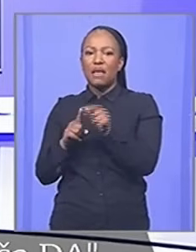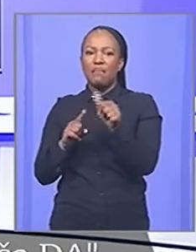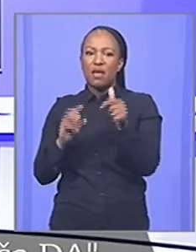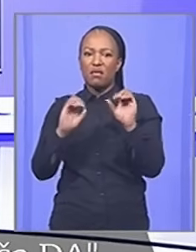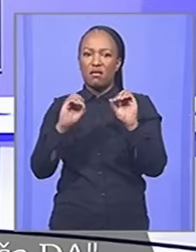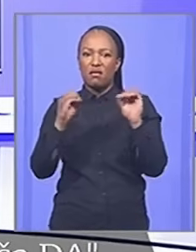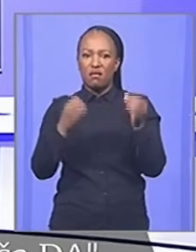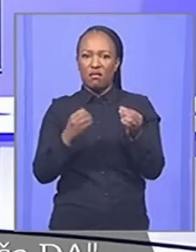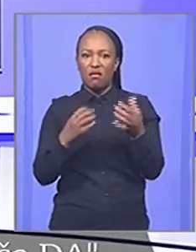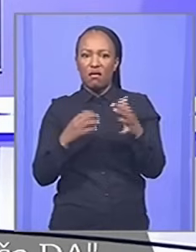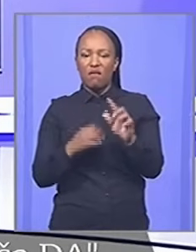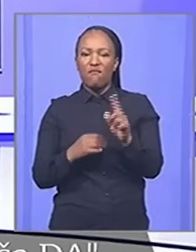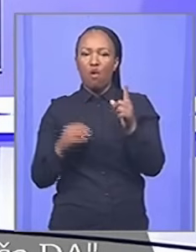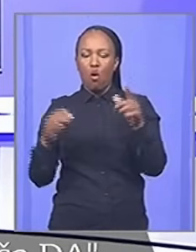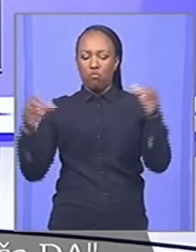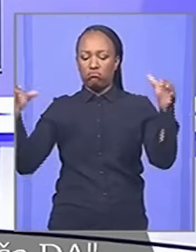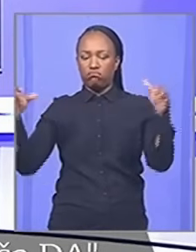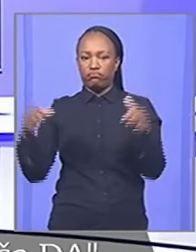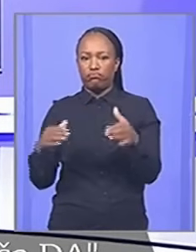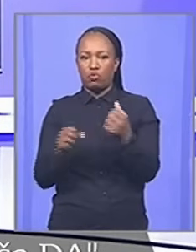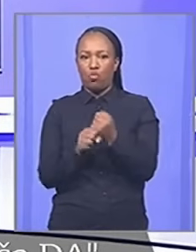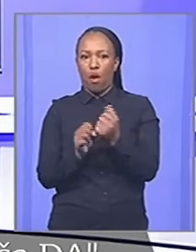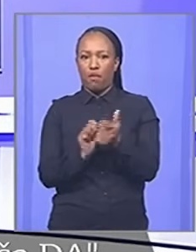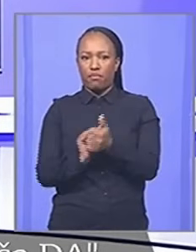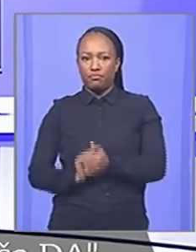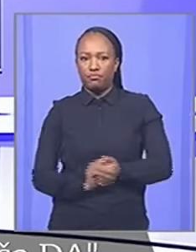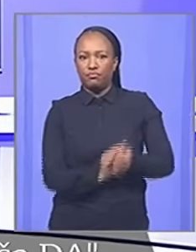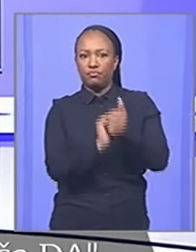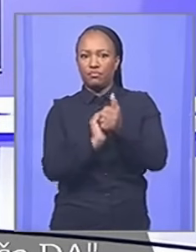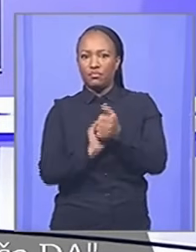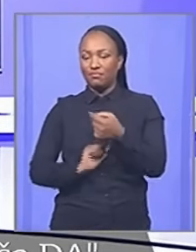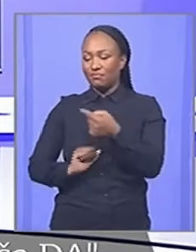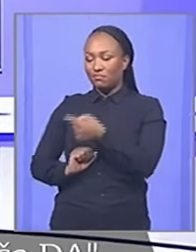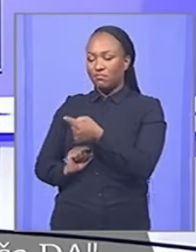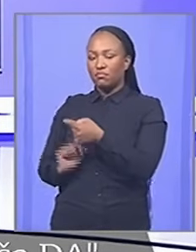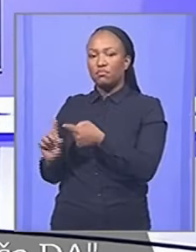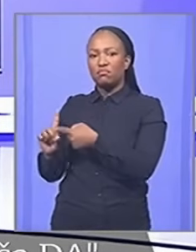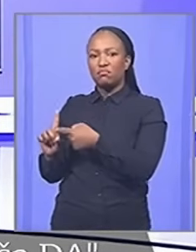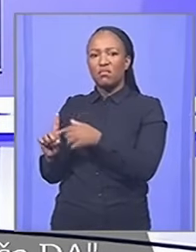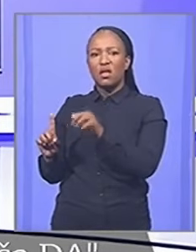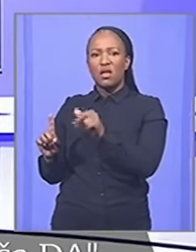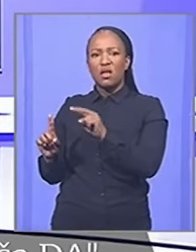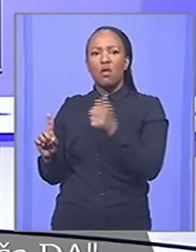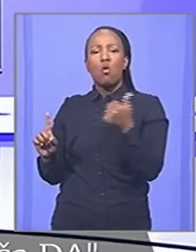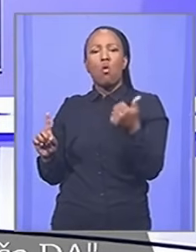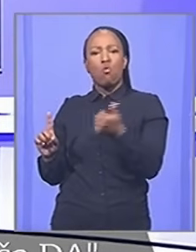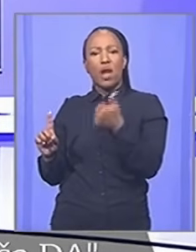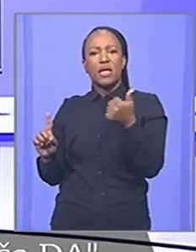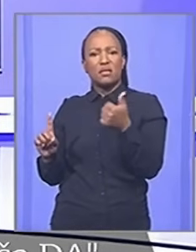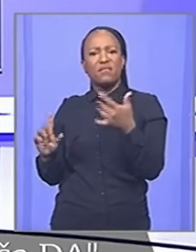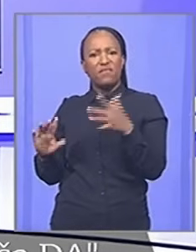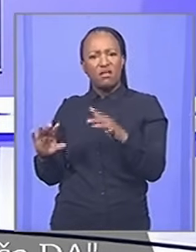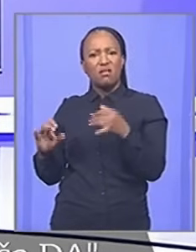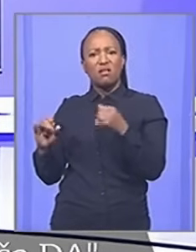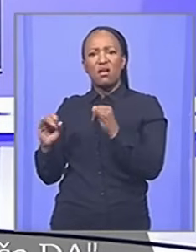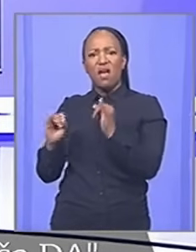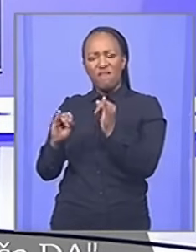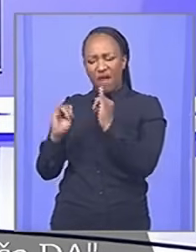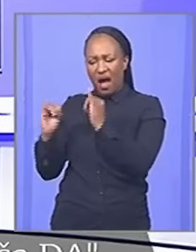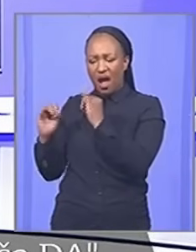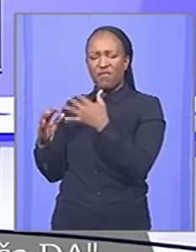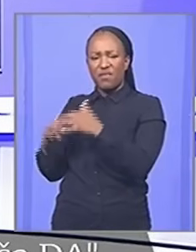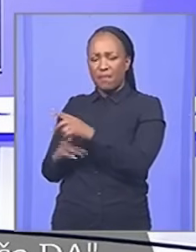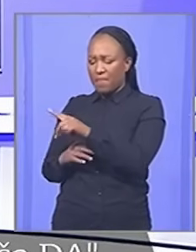ya mmušo ya botee bja bosetšhaba. McKenzie gore ANC e be šetše e fetišeditše ditaletšo go PA